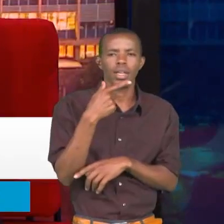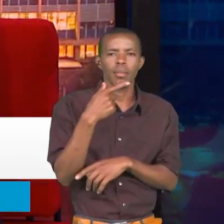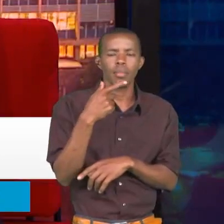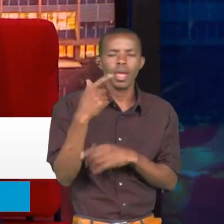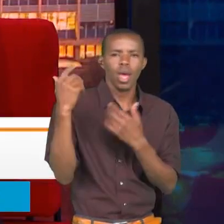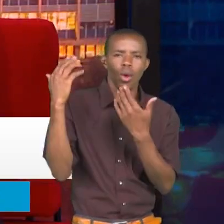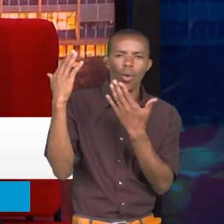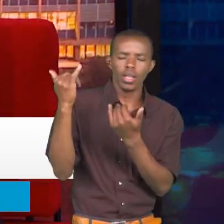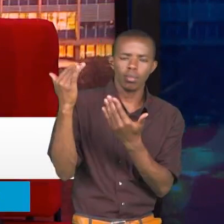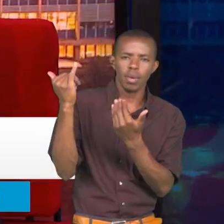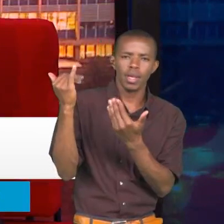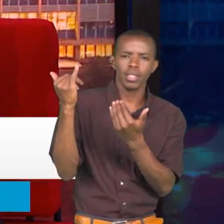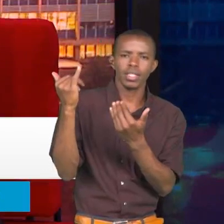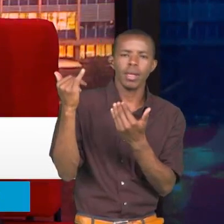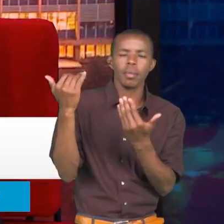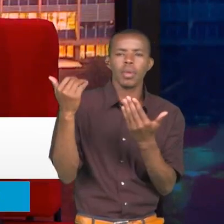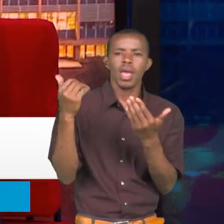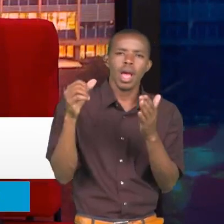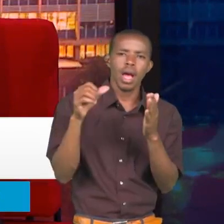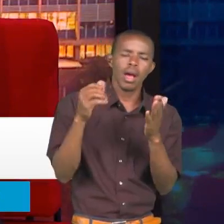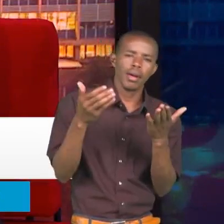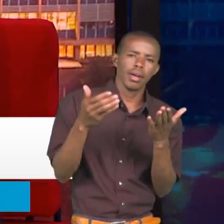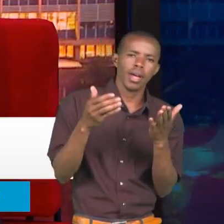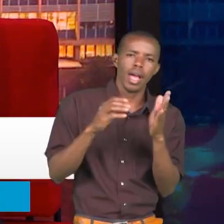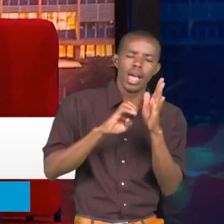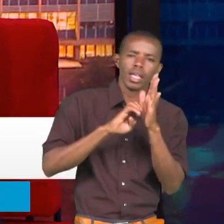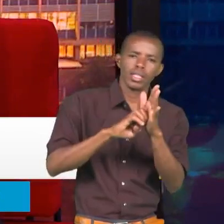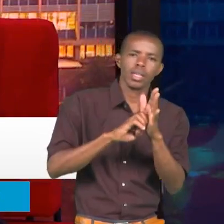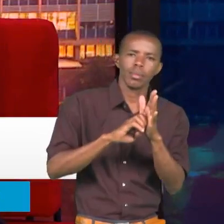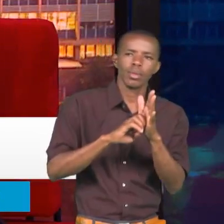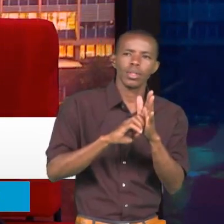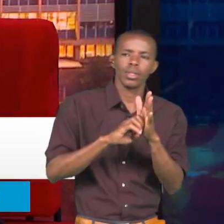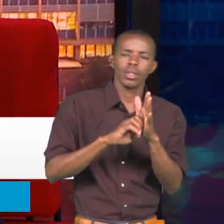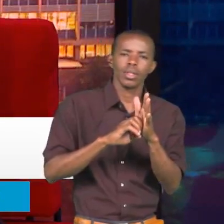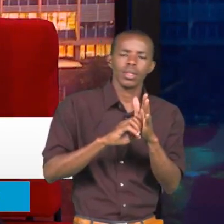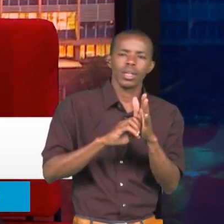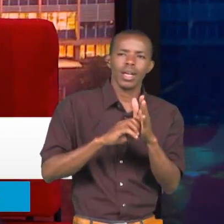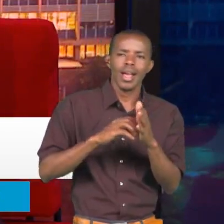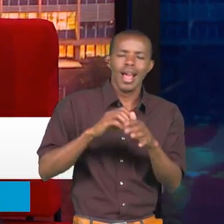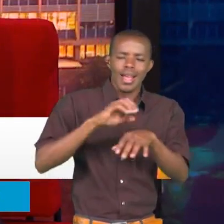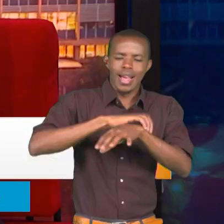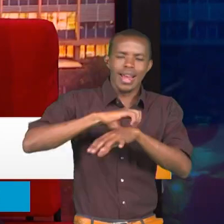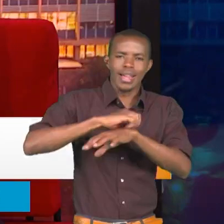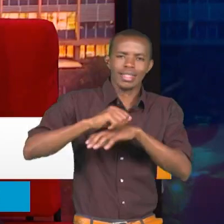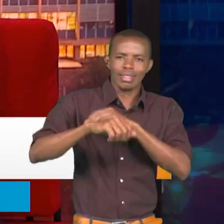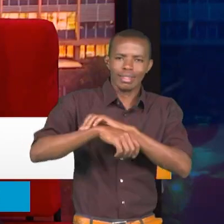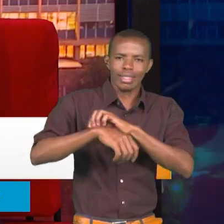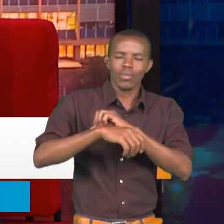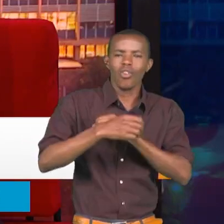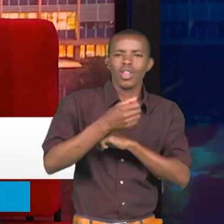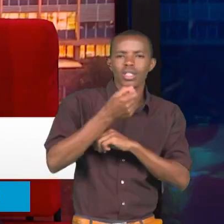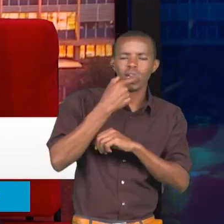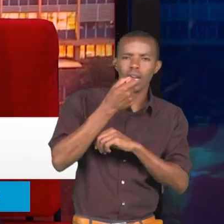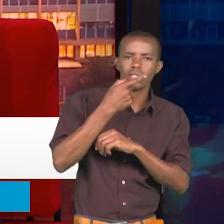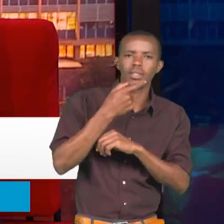expect anaphylaxis from, like a drug, like an allergy. Okay. For drugs.